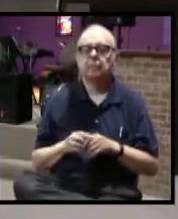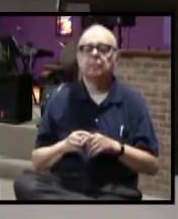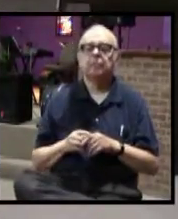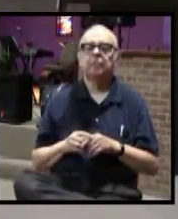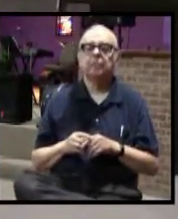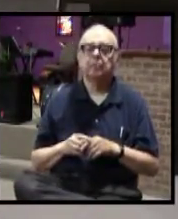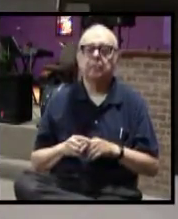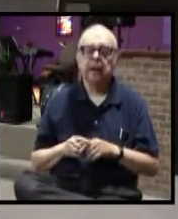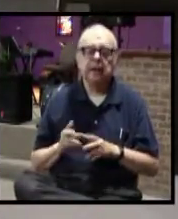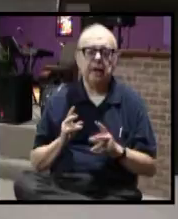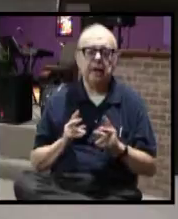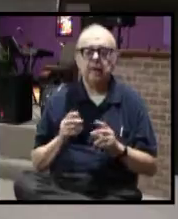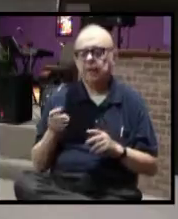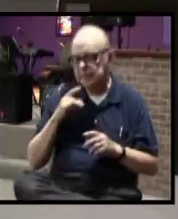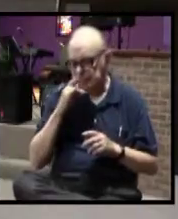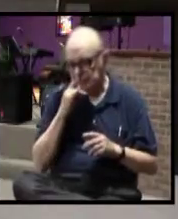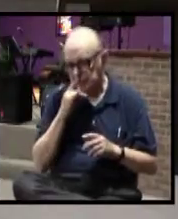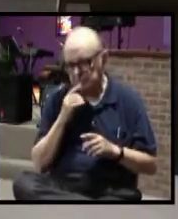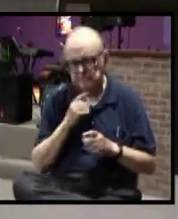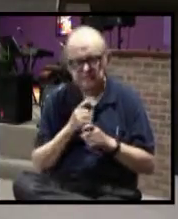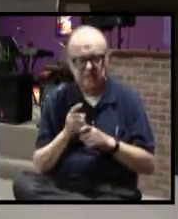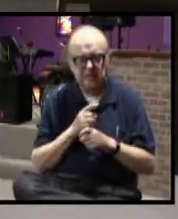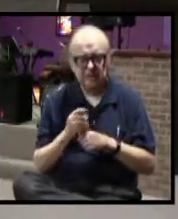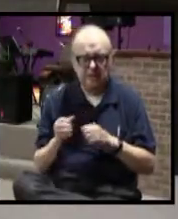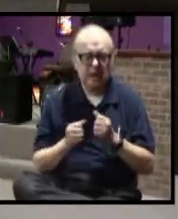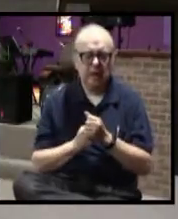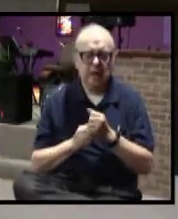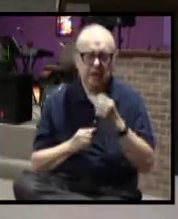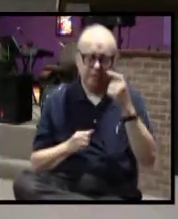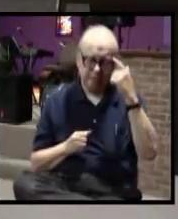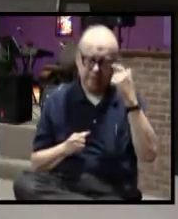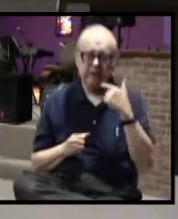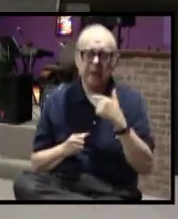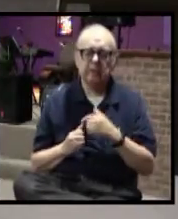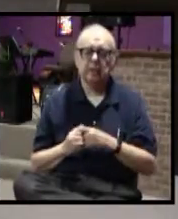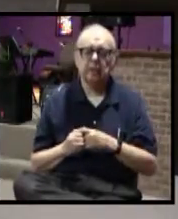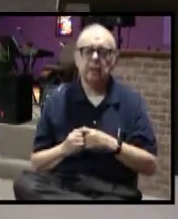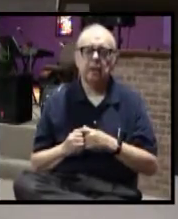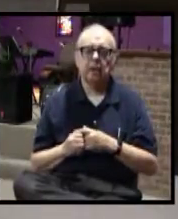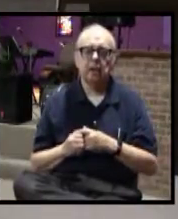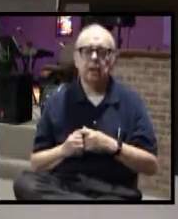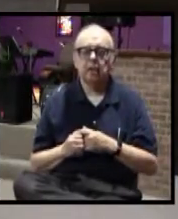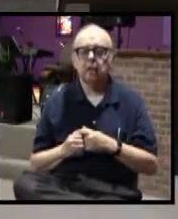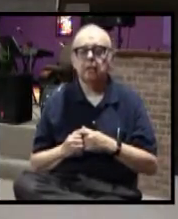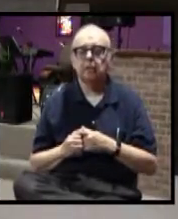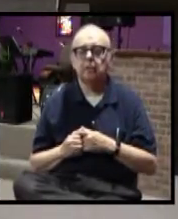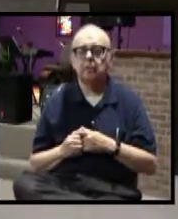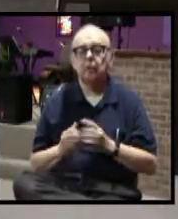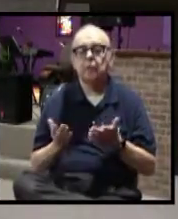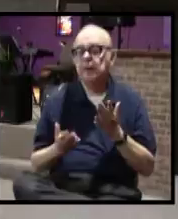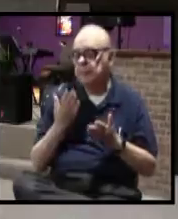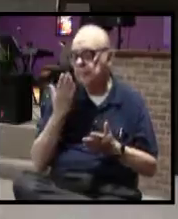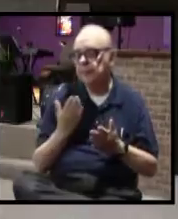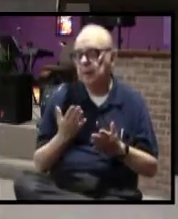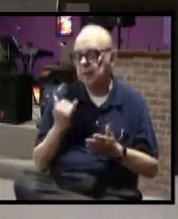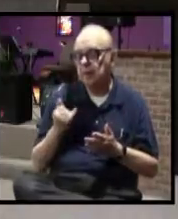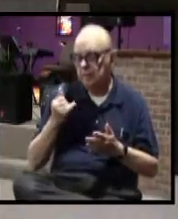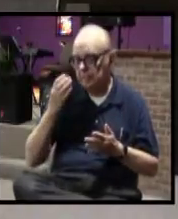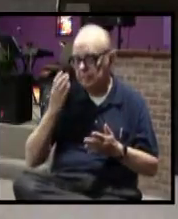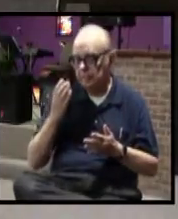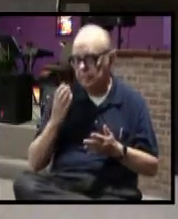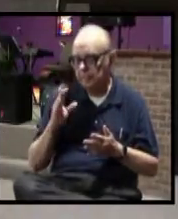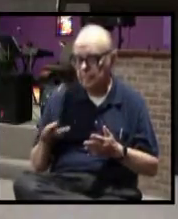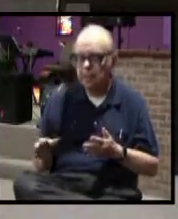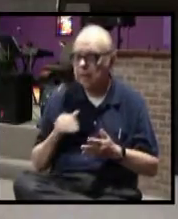They notice when they are teased behind their back. A lot of times, behind their back is right in front of them because they think the different child doesn't understand.